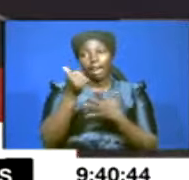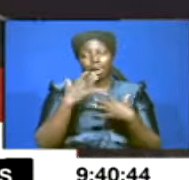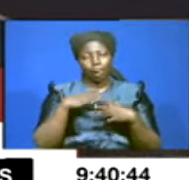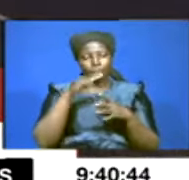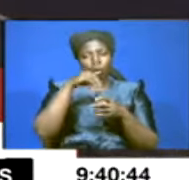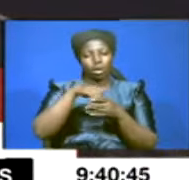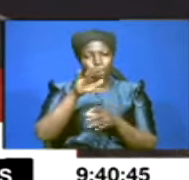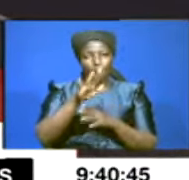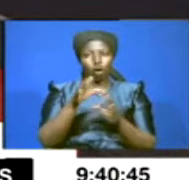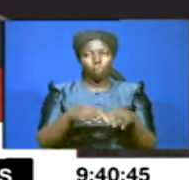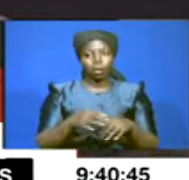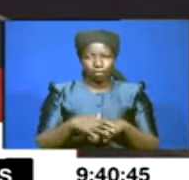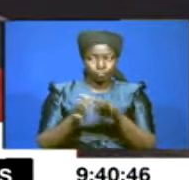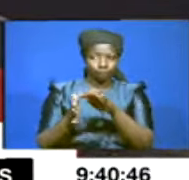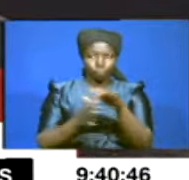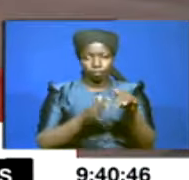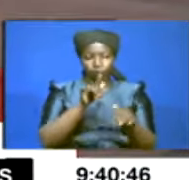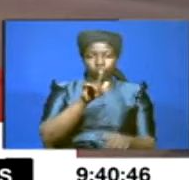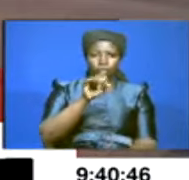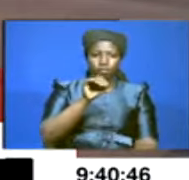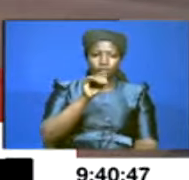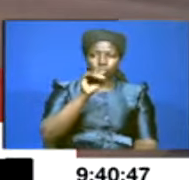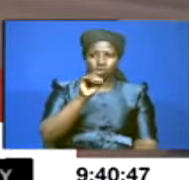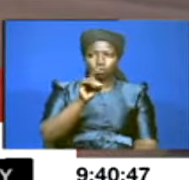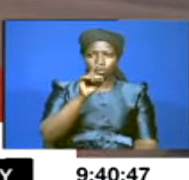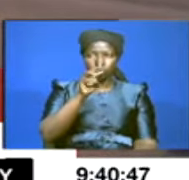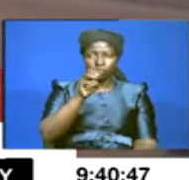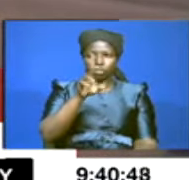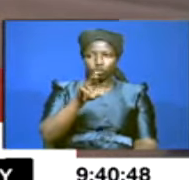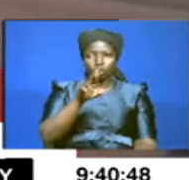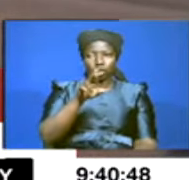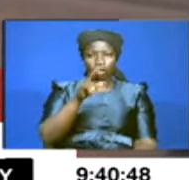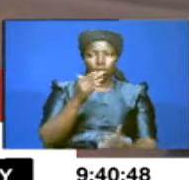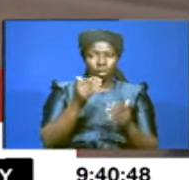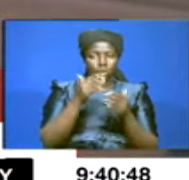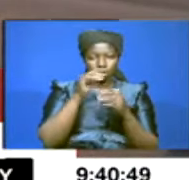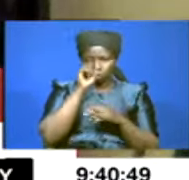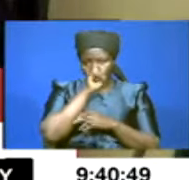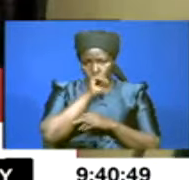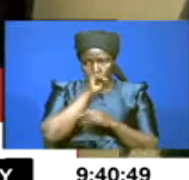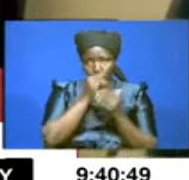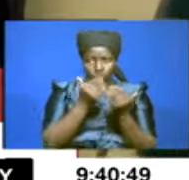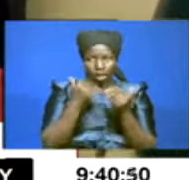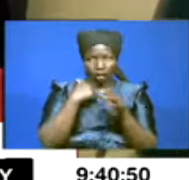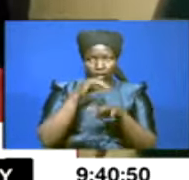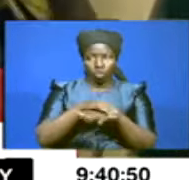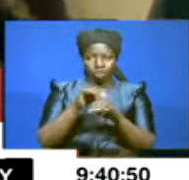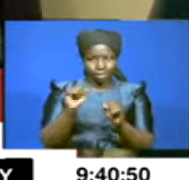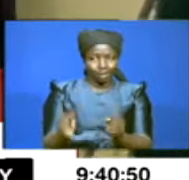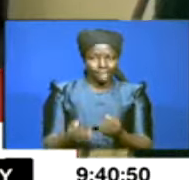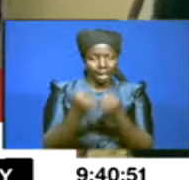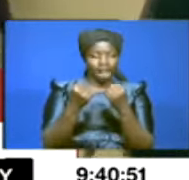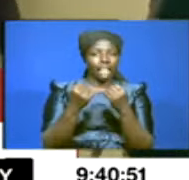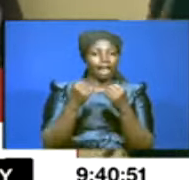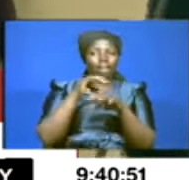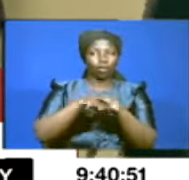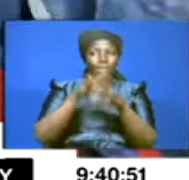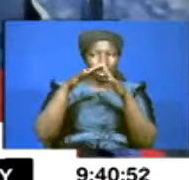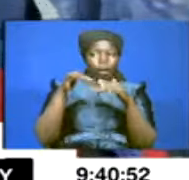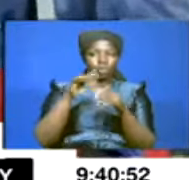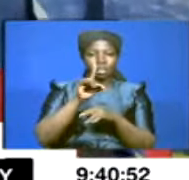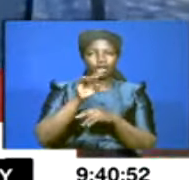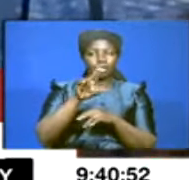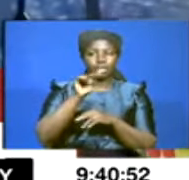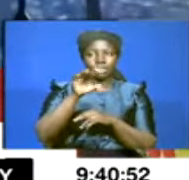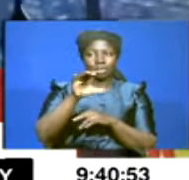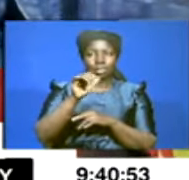community. Finally, Lodo Street children have gotten shelter and education from the Lodo Rescue Center. Duncan Omondi, a pastor and founder of Lodo Rescue